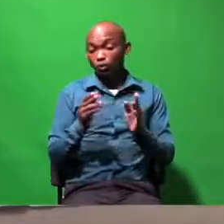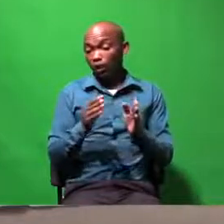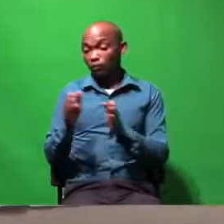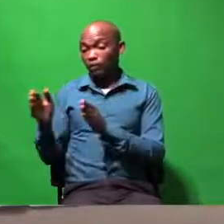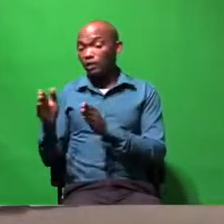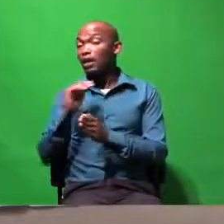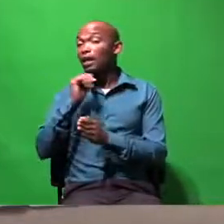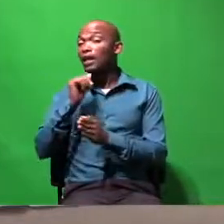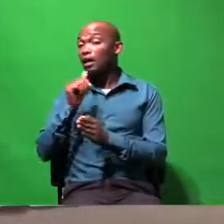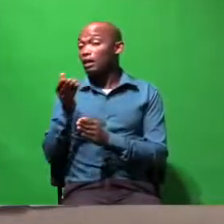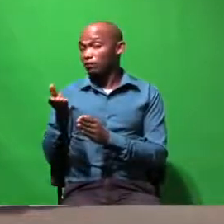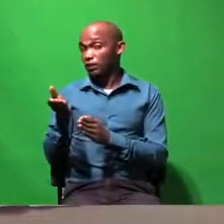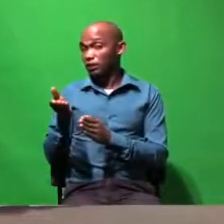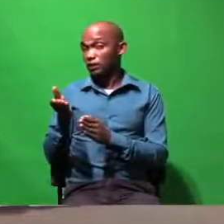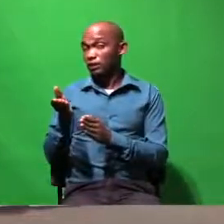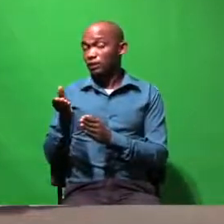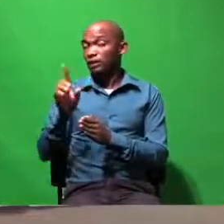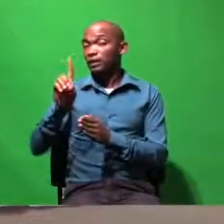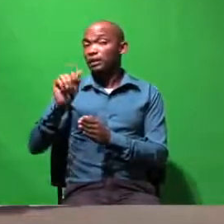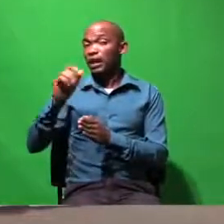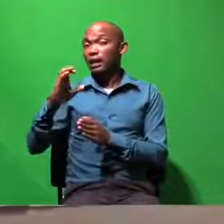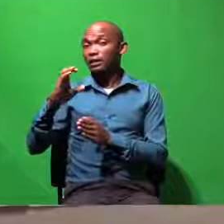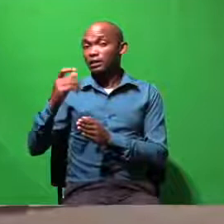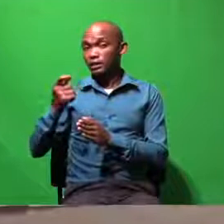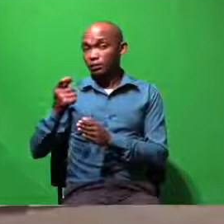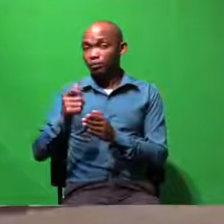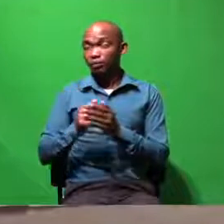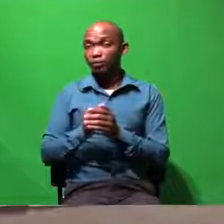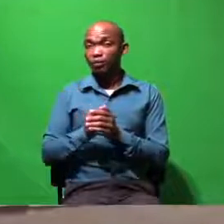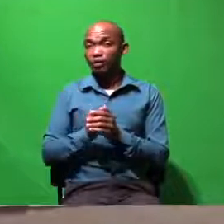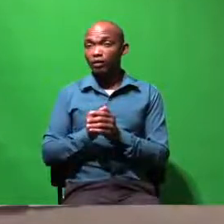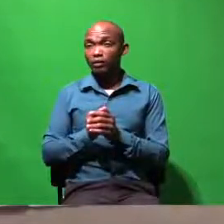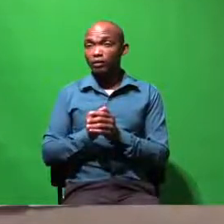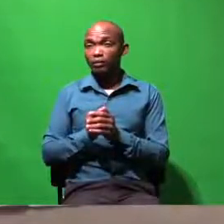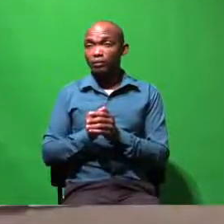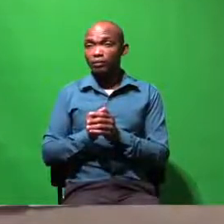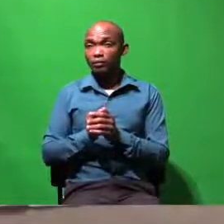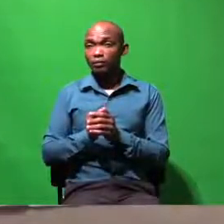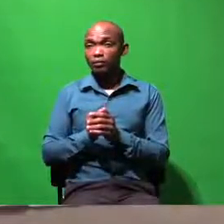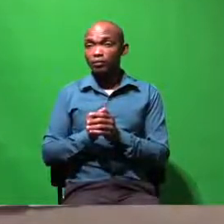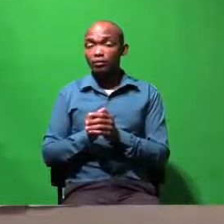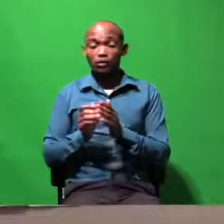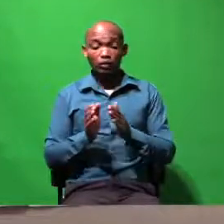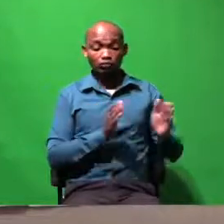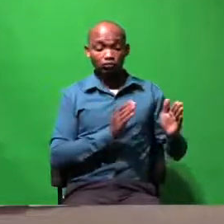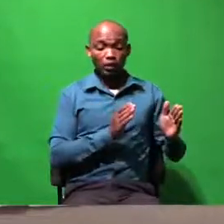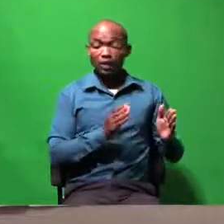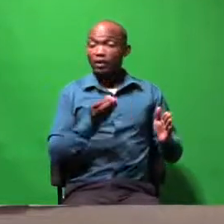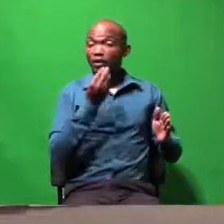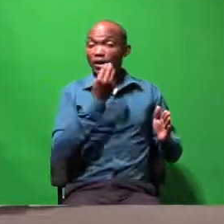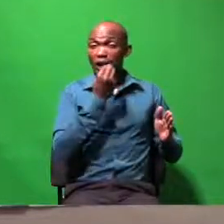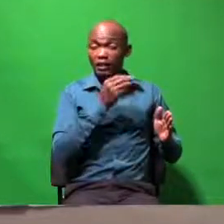left lymph duct. So, for right lymph